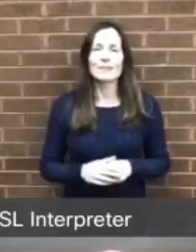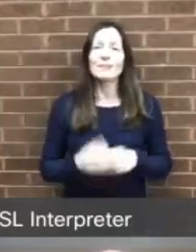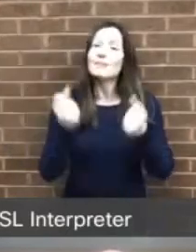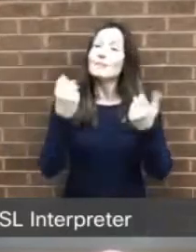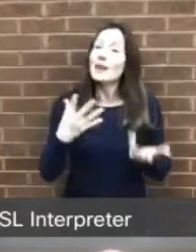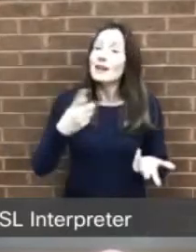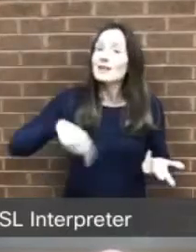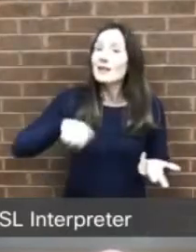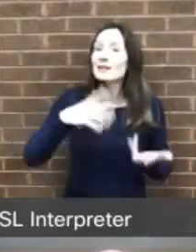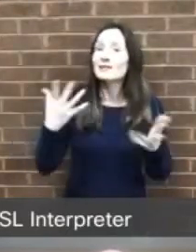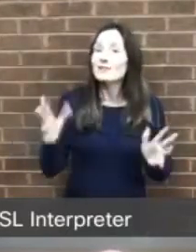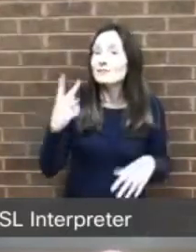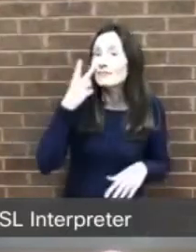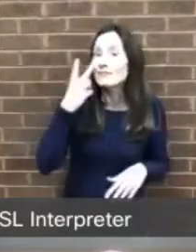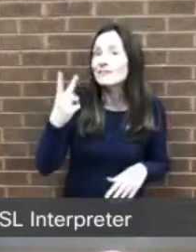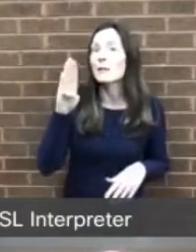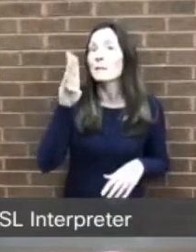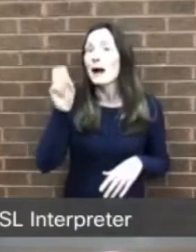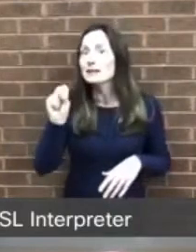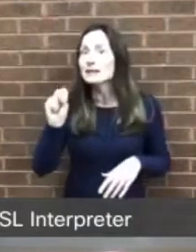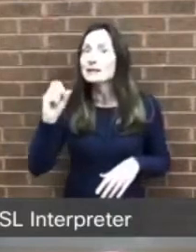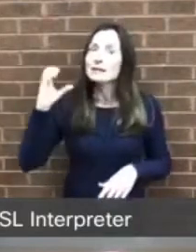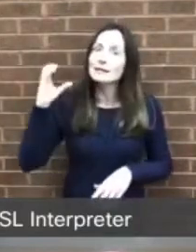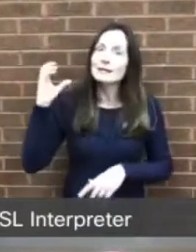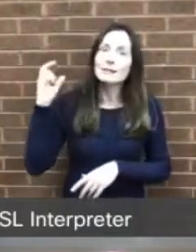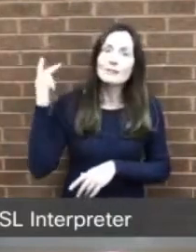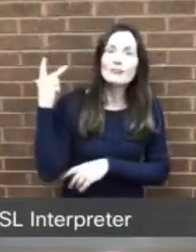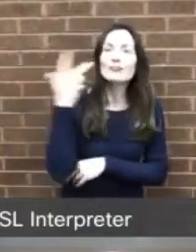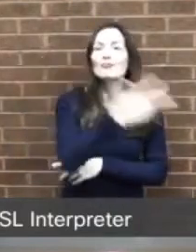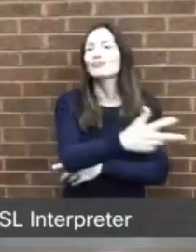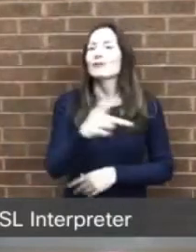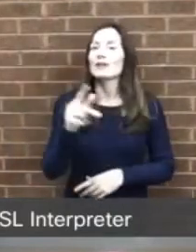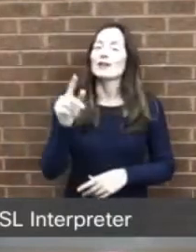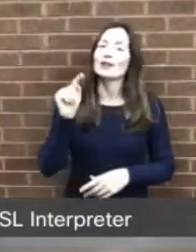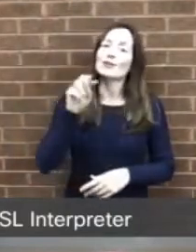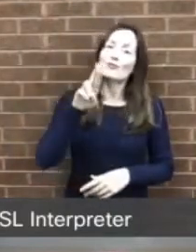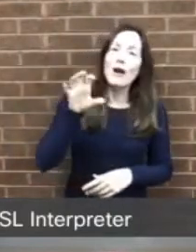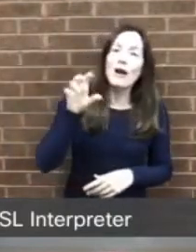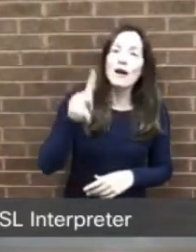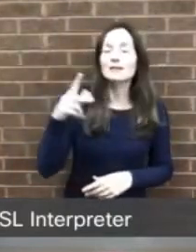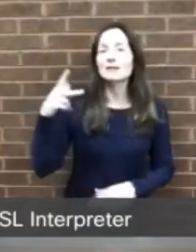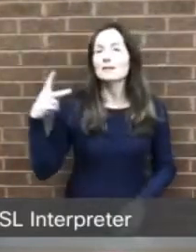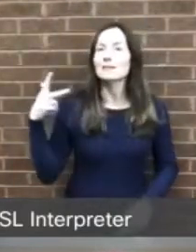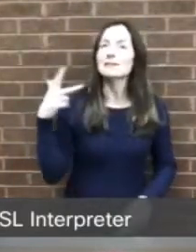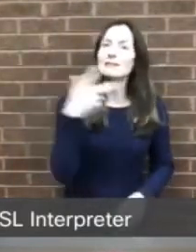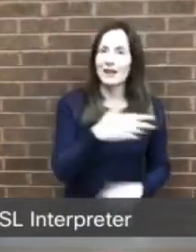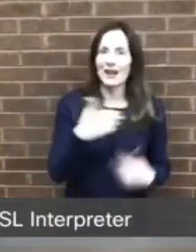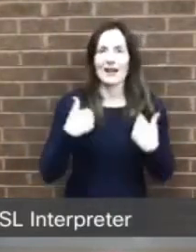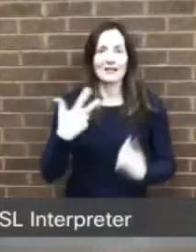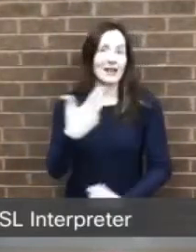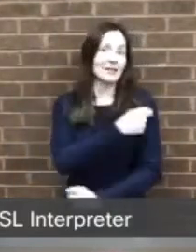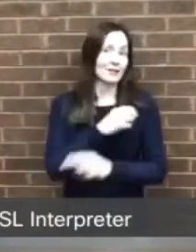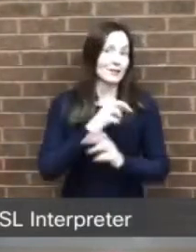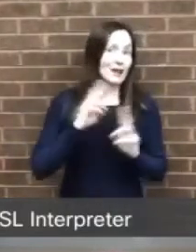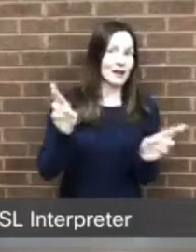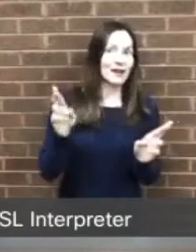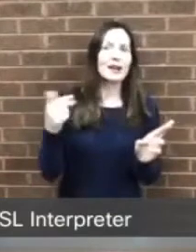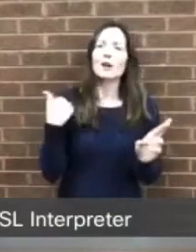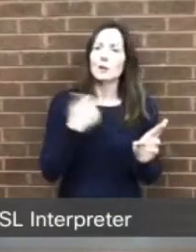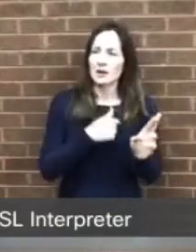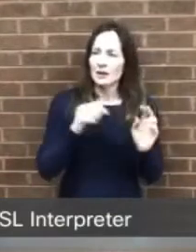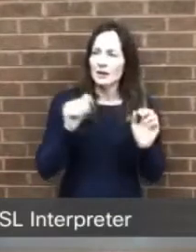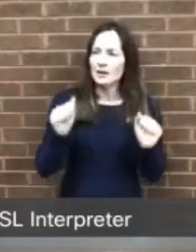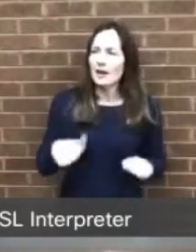trucks with vaccine shipping off this weekend, we can be reinvigorated with